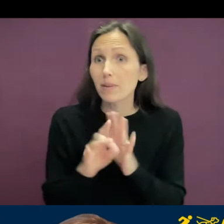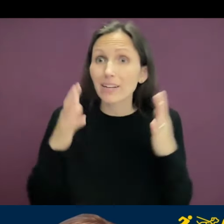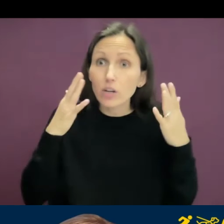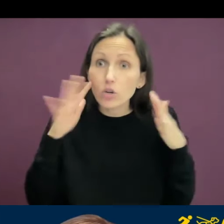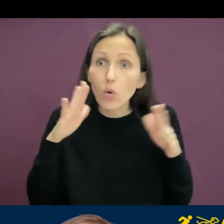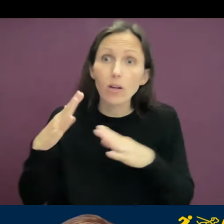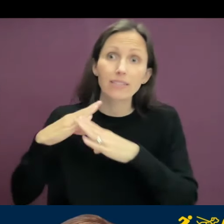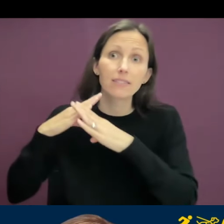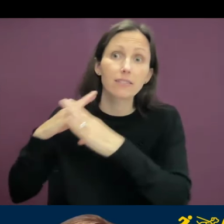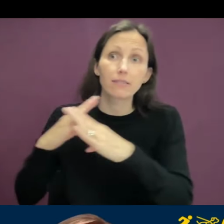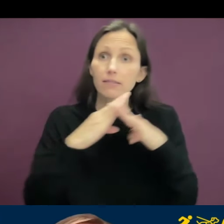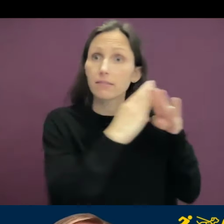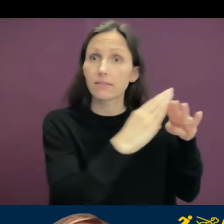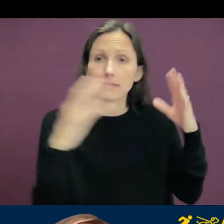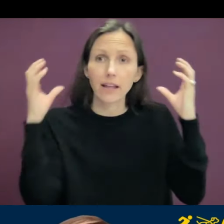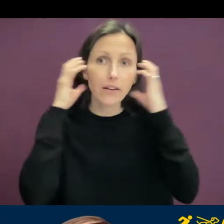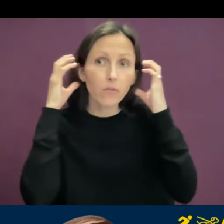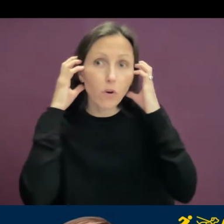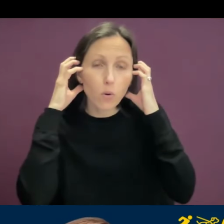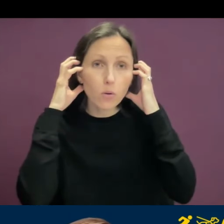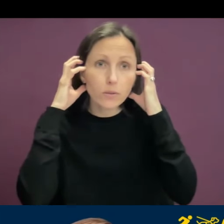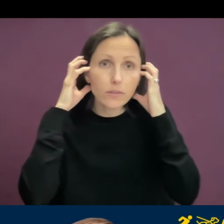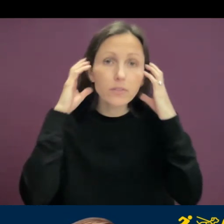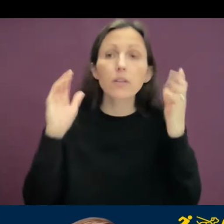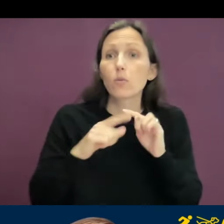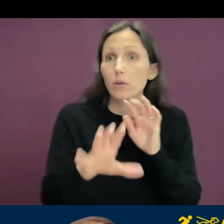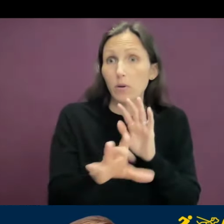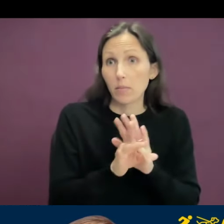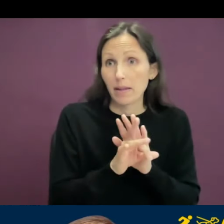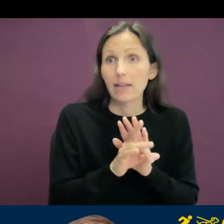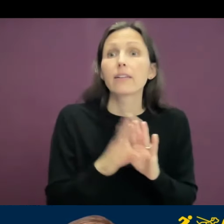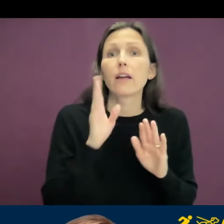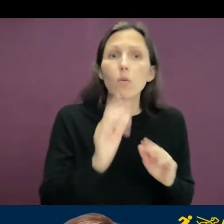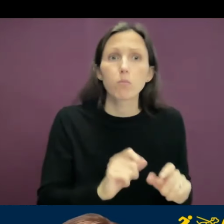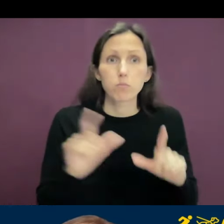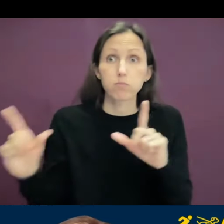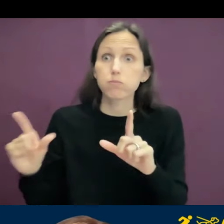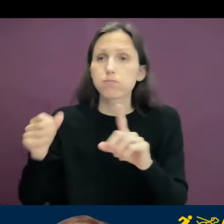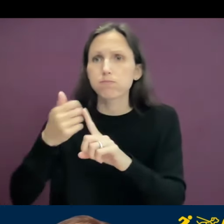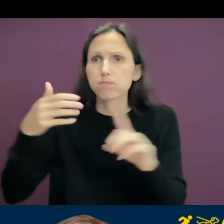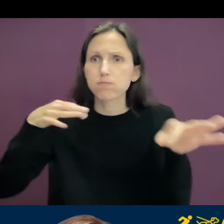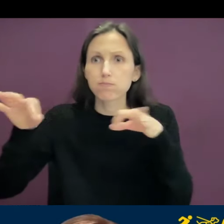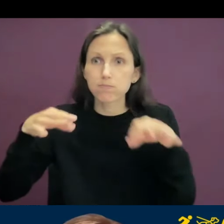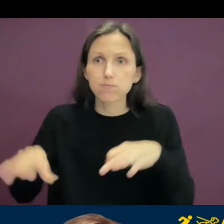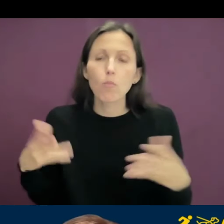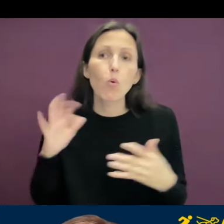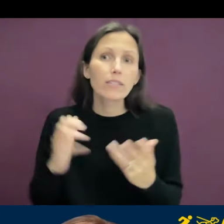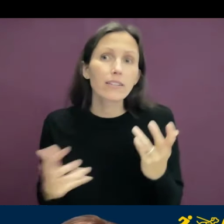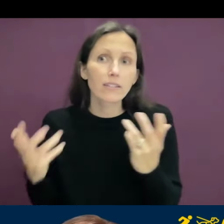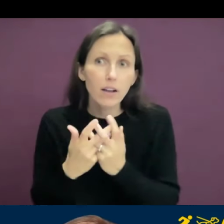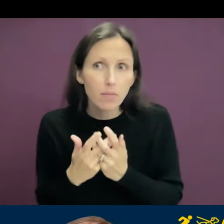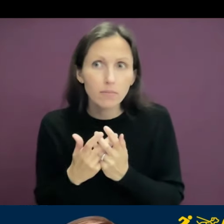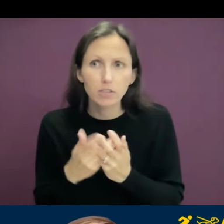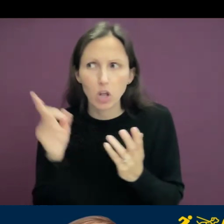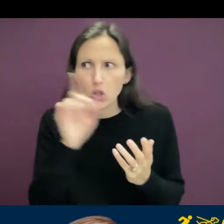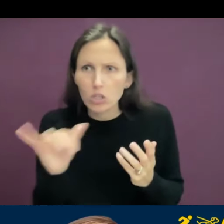canceling headphones. When you select this option, it's going to give you background on what that accommodation is if you're less